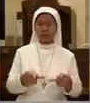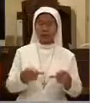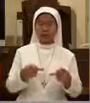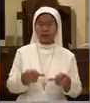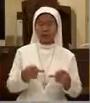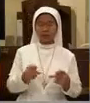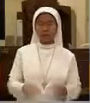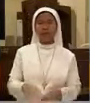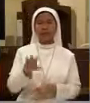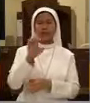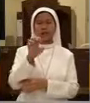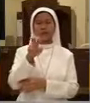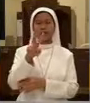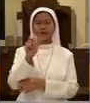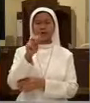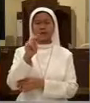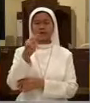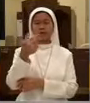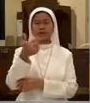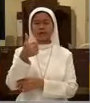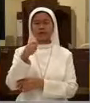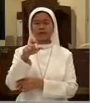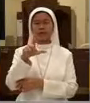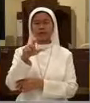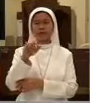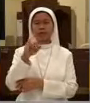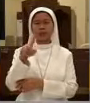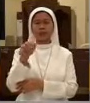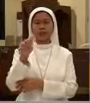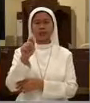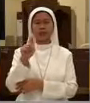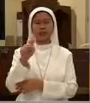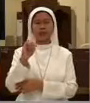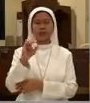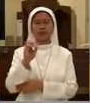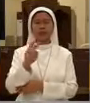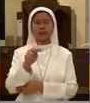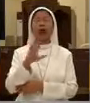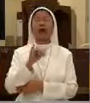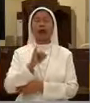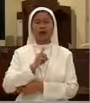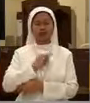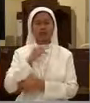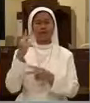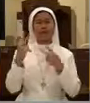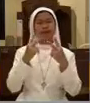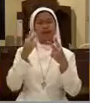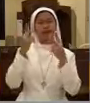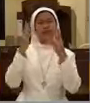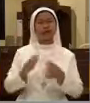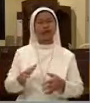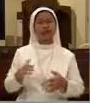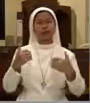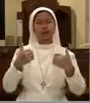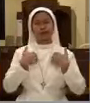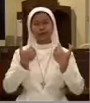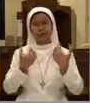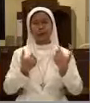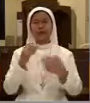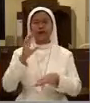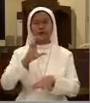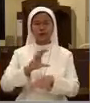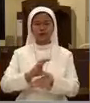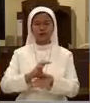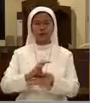evangelization of peoples, I have visited what we call young churches or